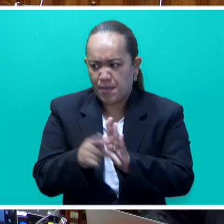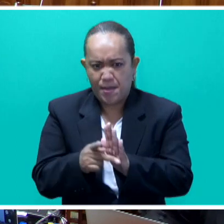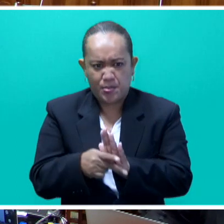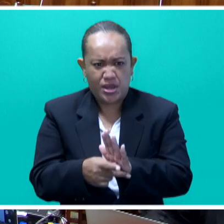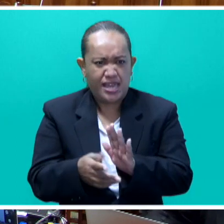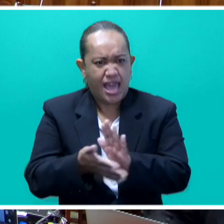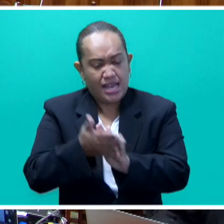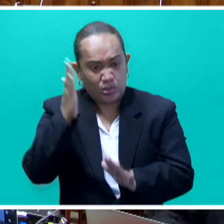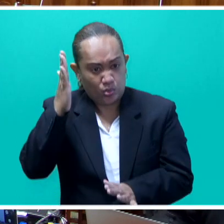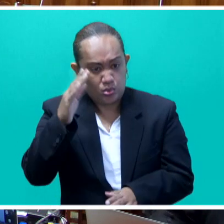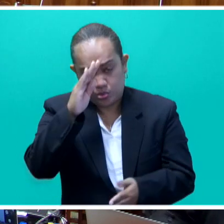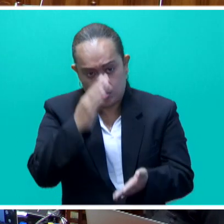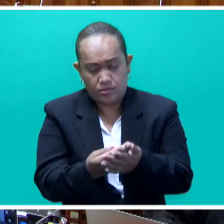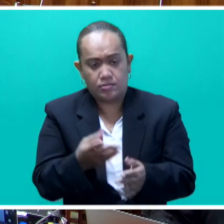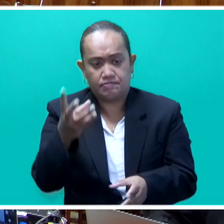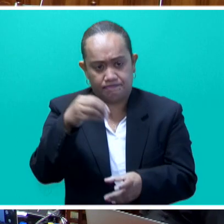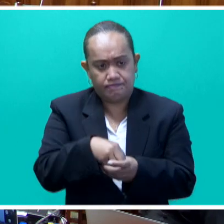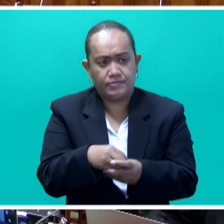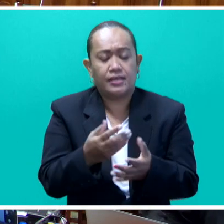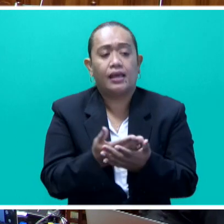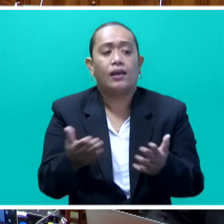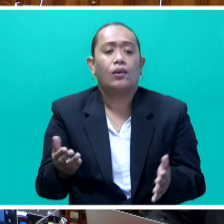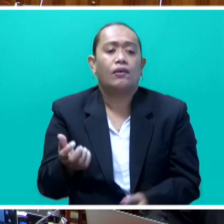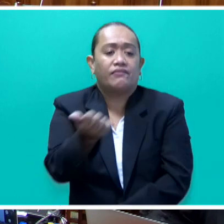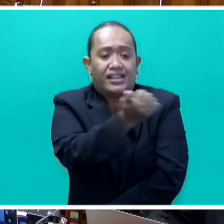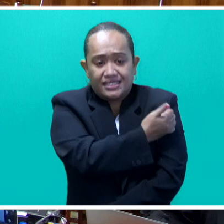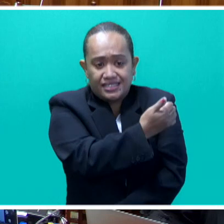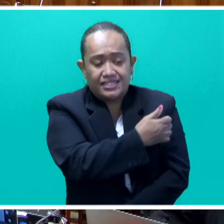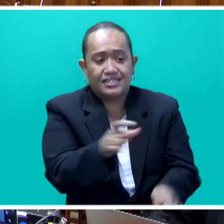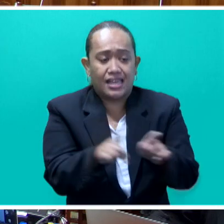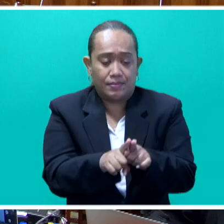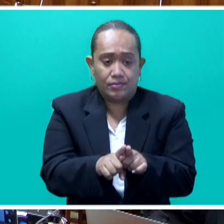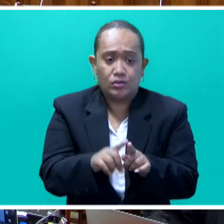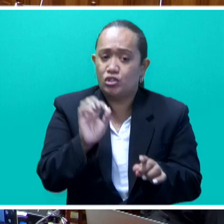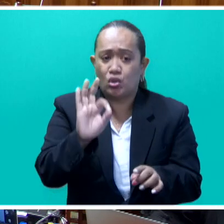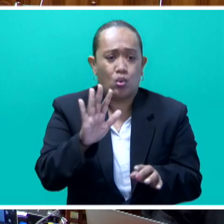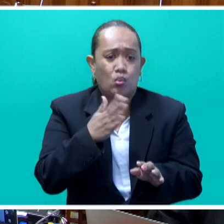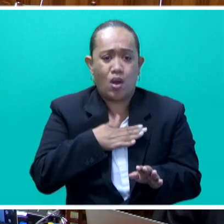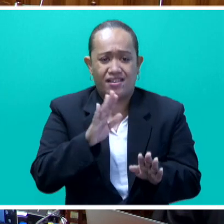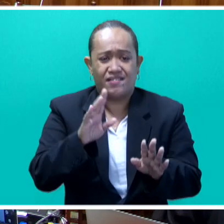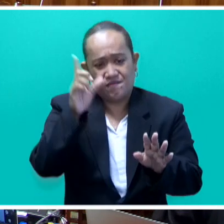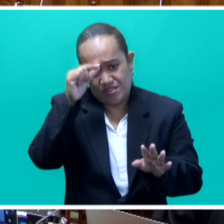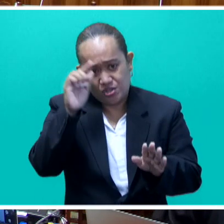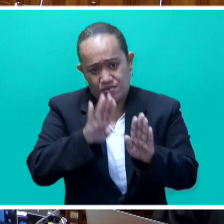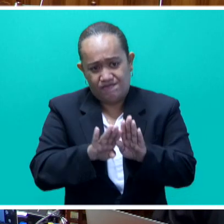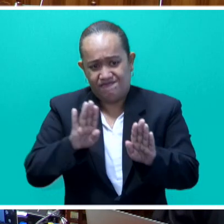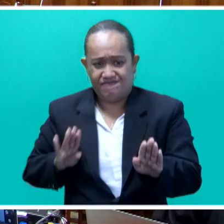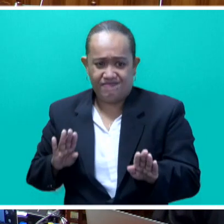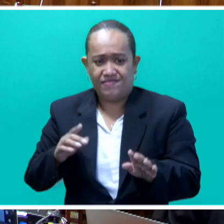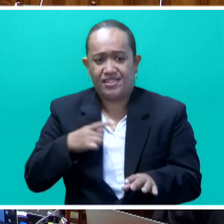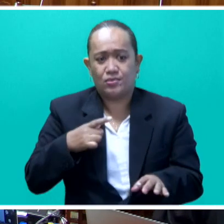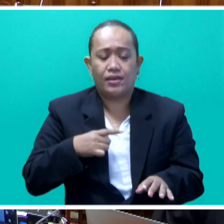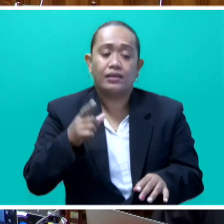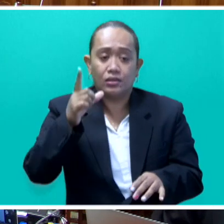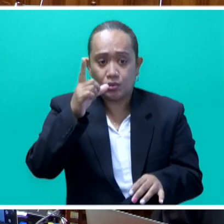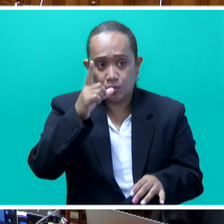households in education. Mr. Speaker, sir, speaking about vaccines and leaving no Fijian behind, the transport sector plays a critical role in